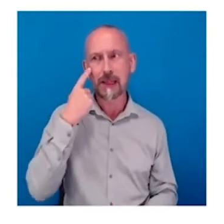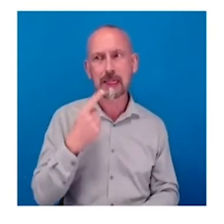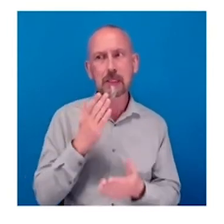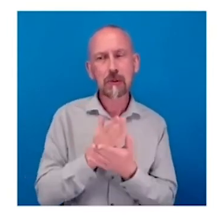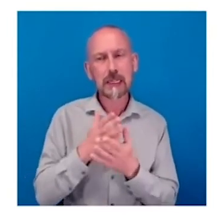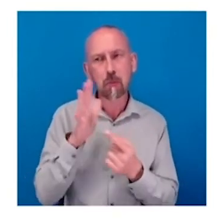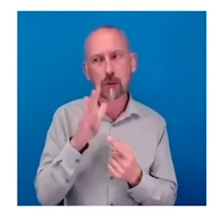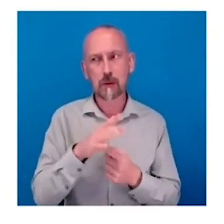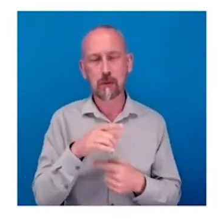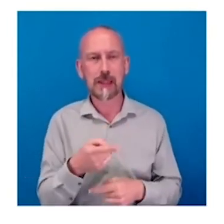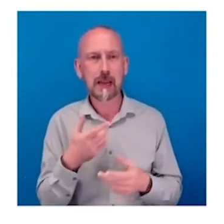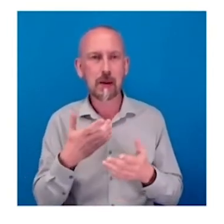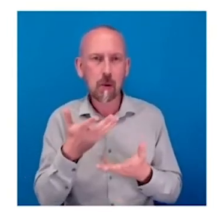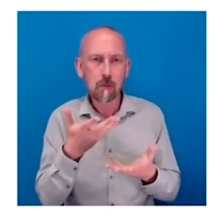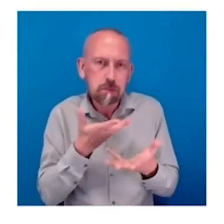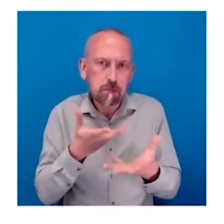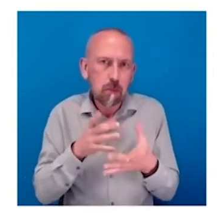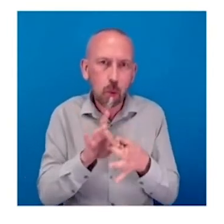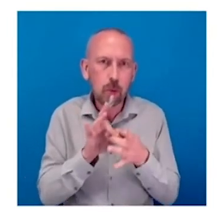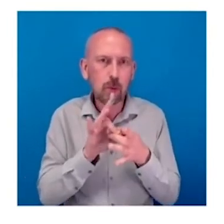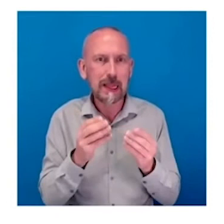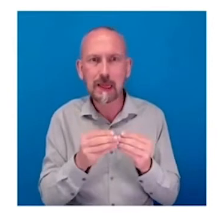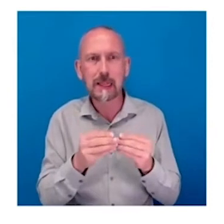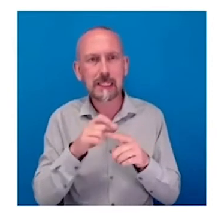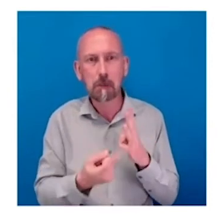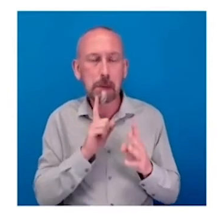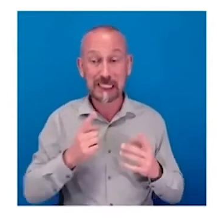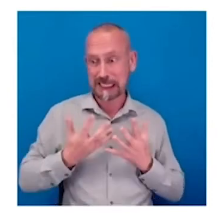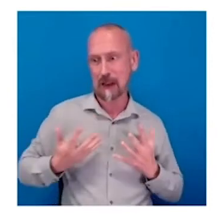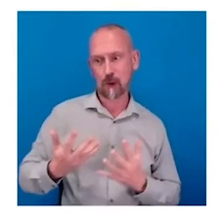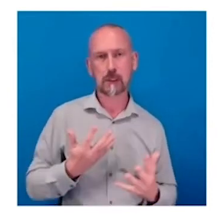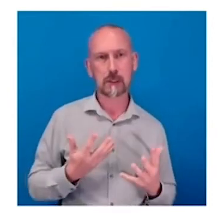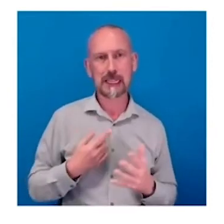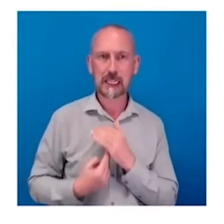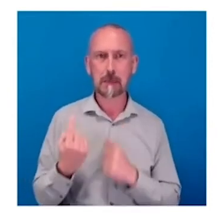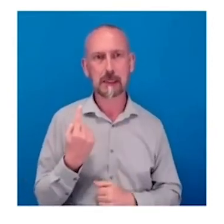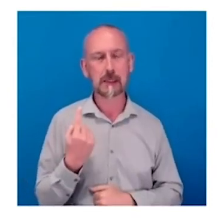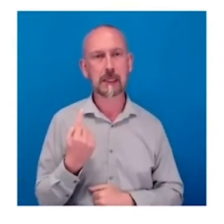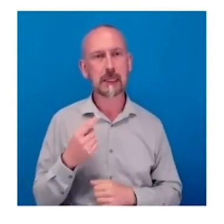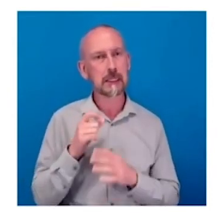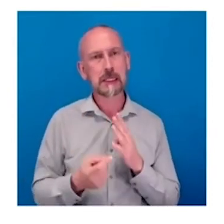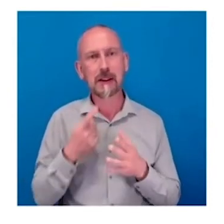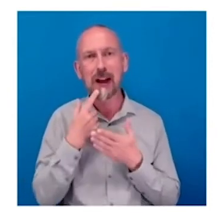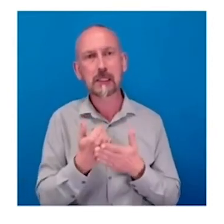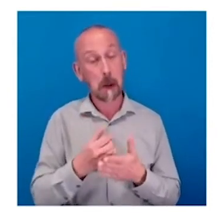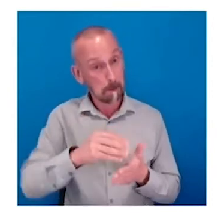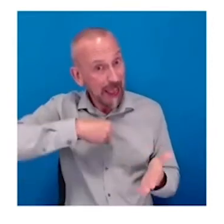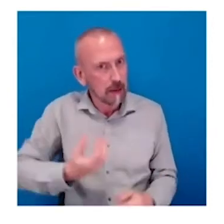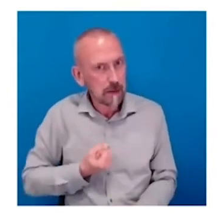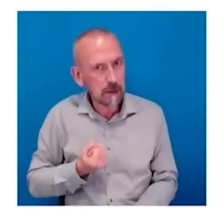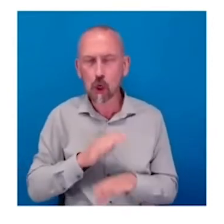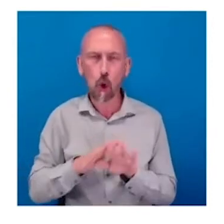because there are 10 of us on our Independent Disability Advisory Group. We're paid to do this. We're not expected to